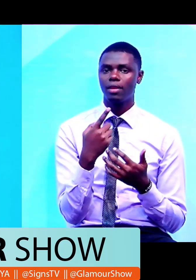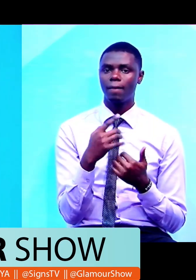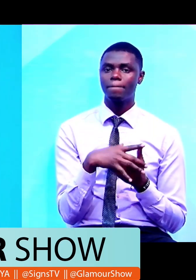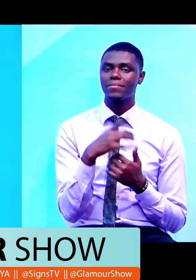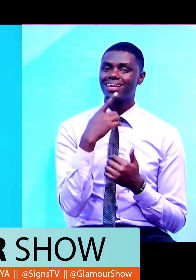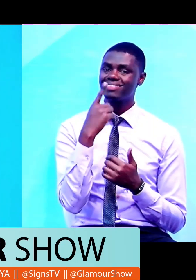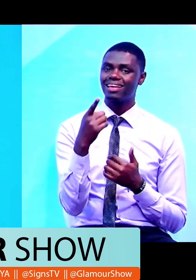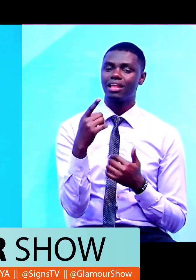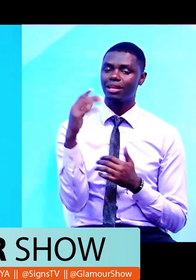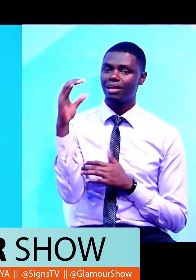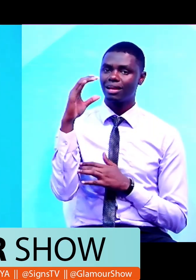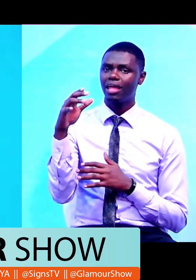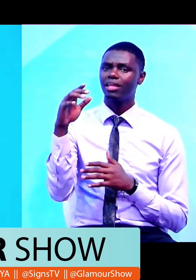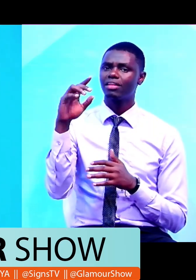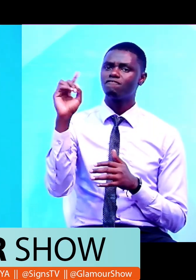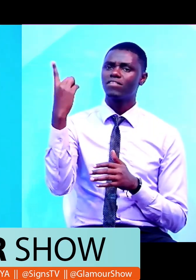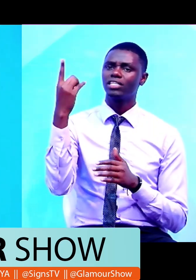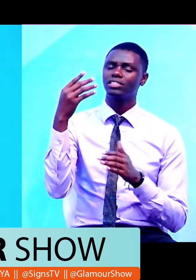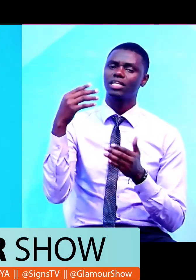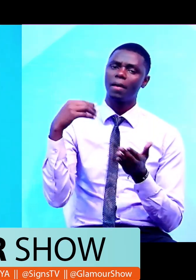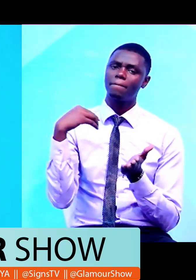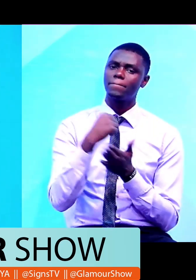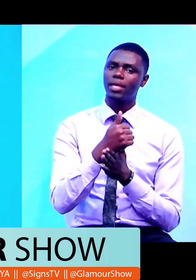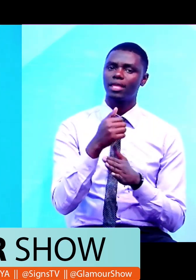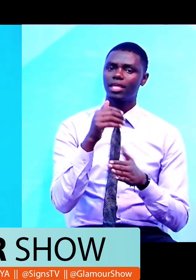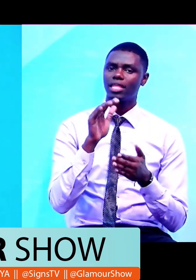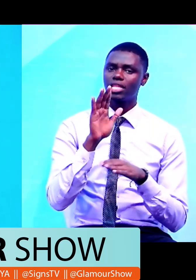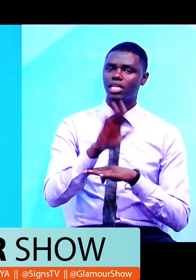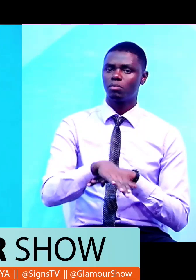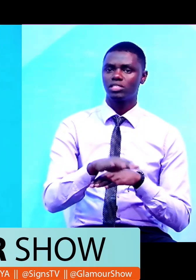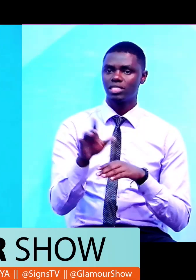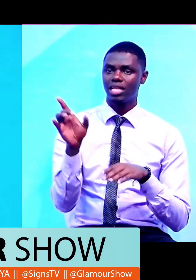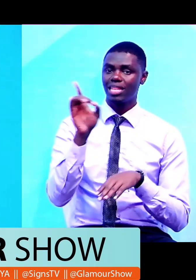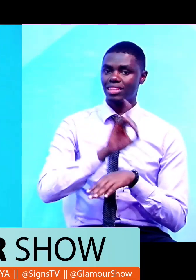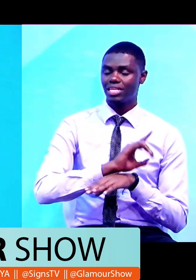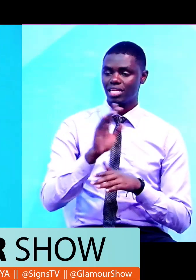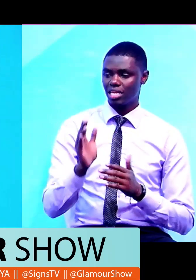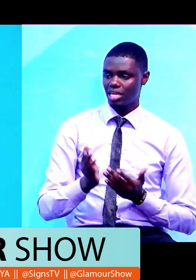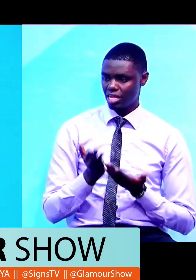tell them to pay the deposit, and then on the day of the